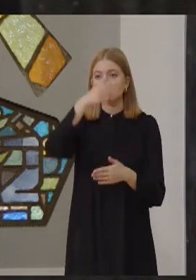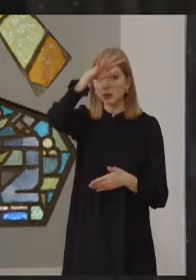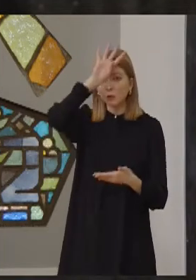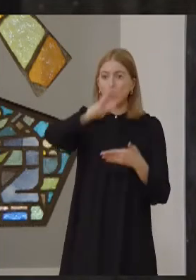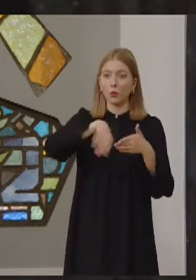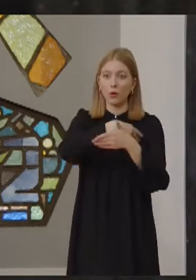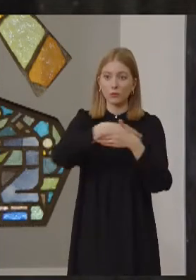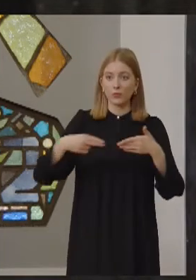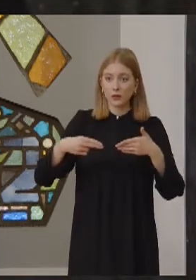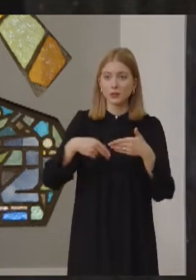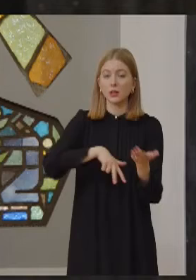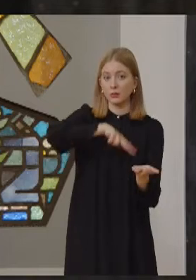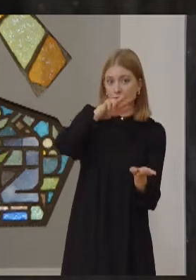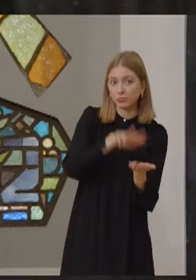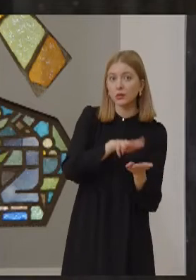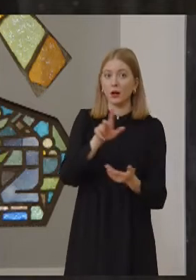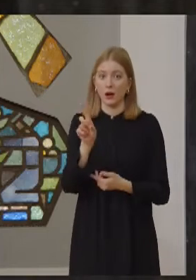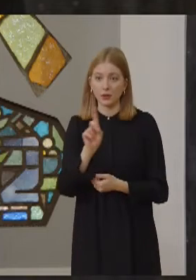dėl svarstymo concerning